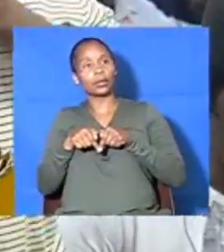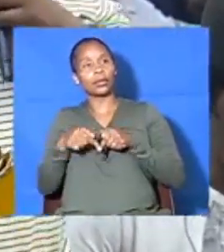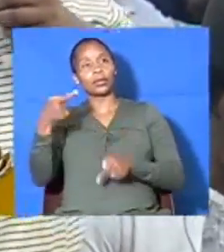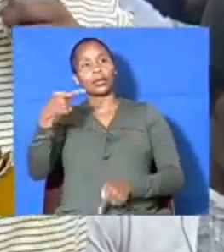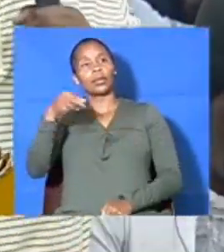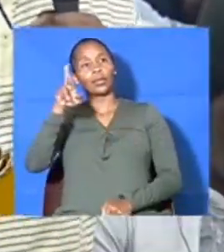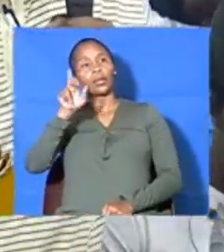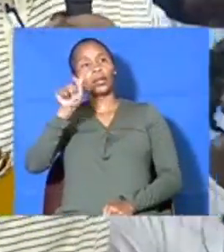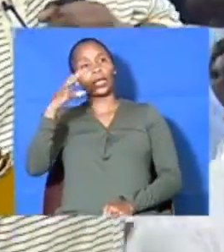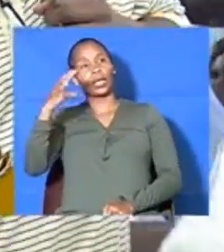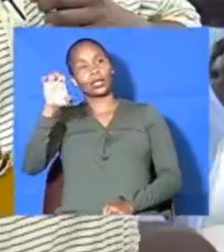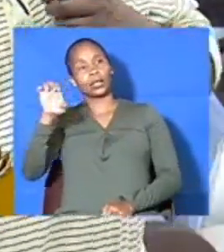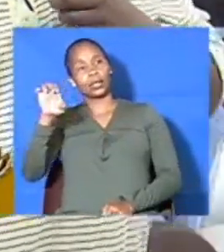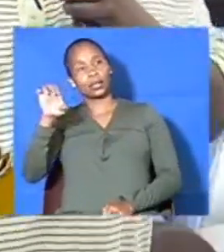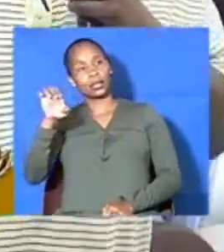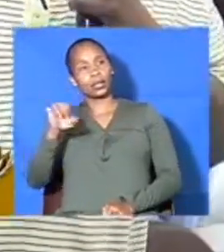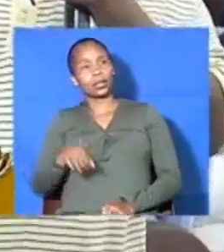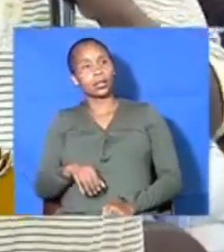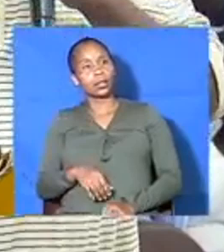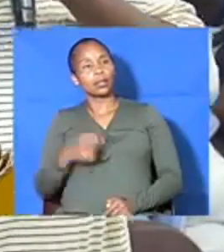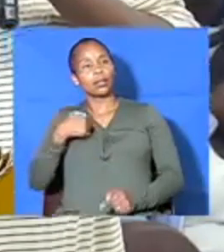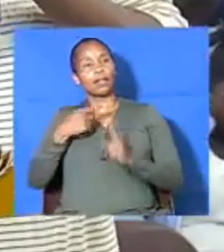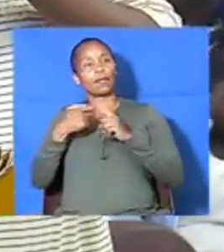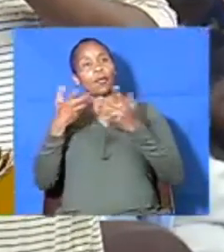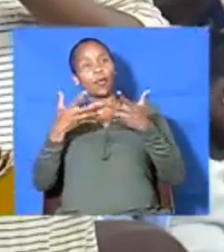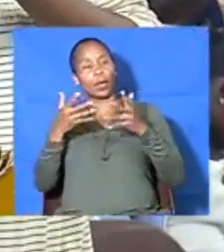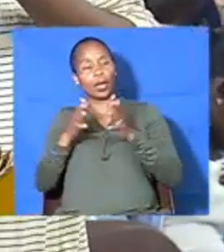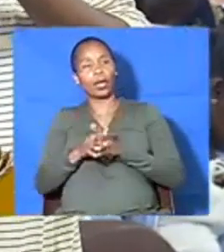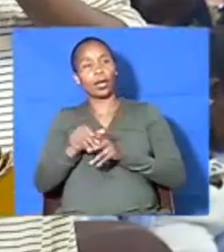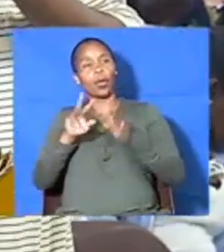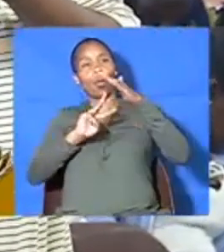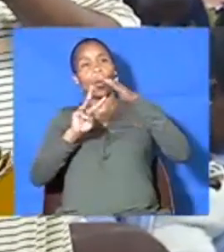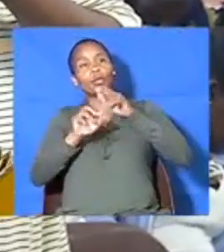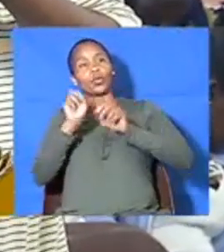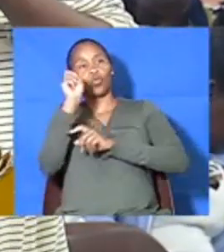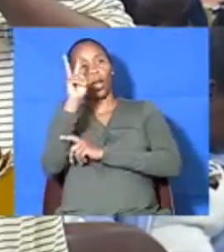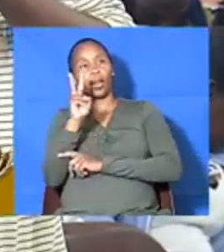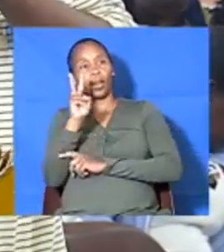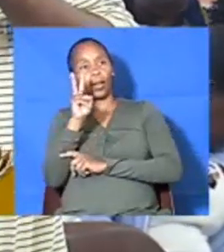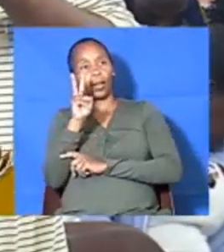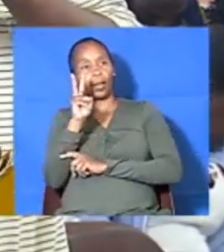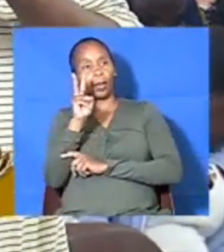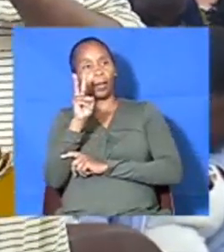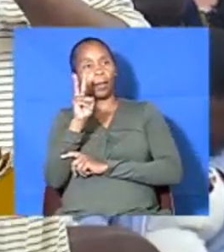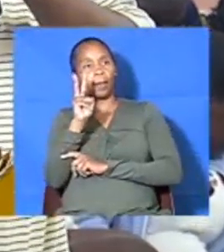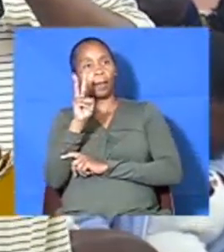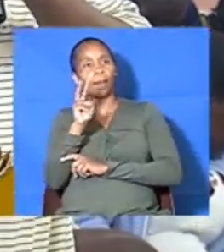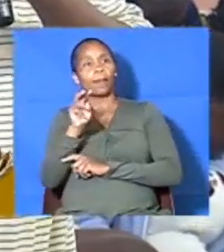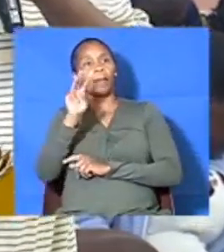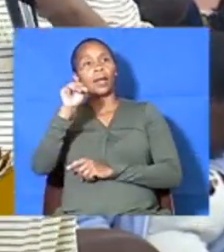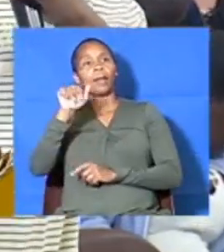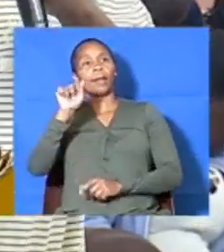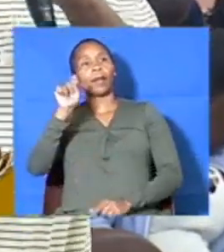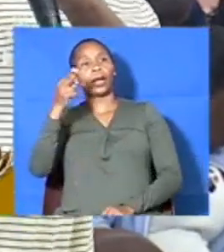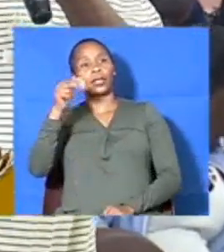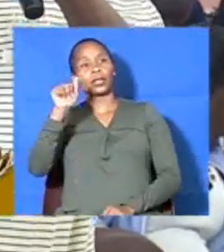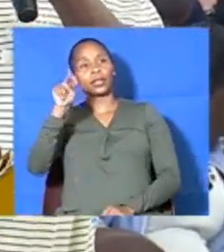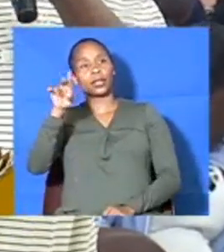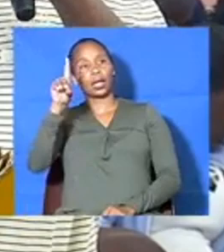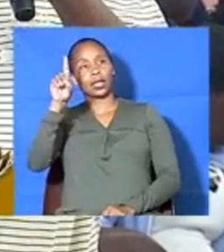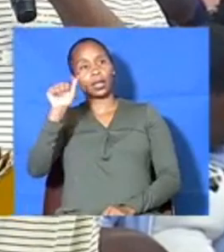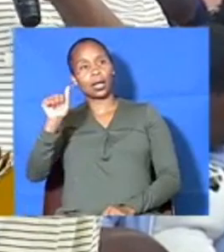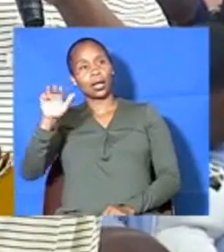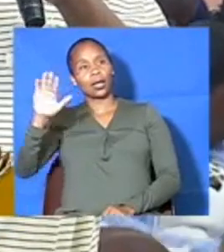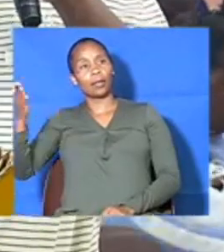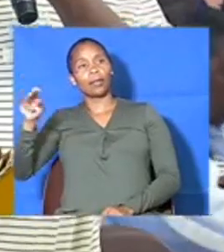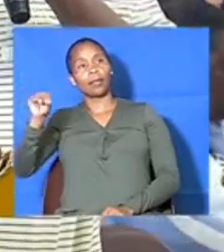session's time, but I'm here to support the bill. And I've scanned through